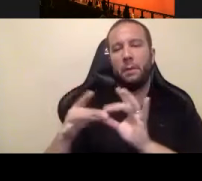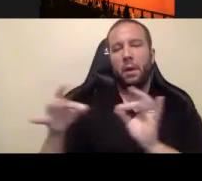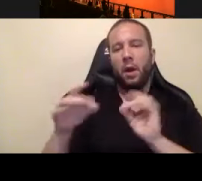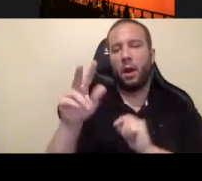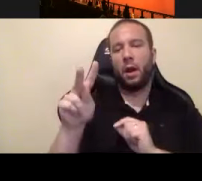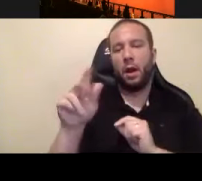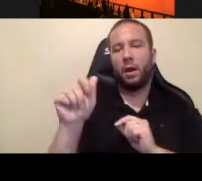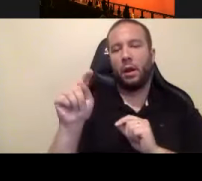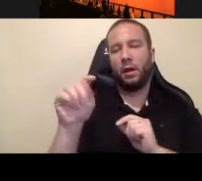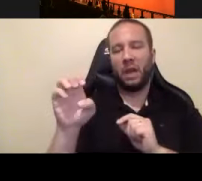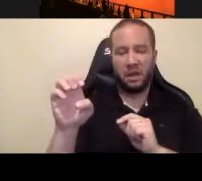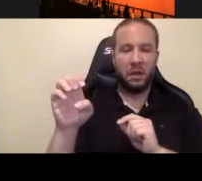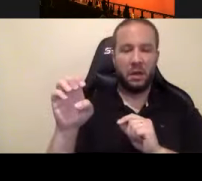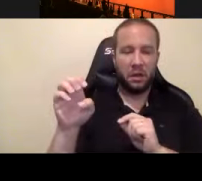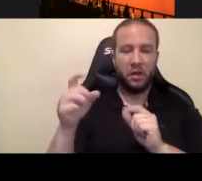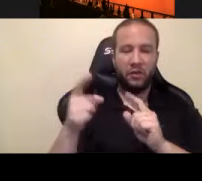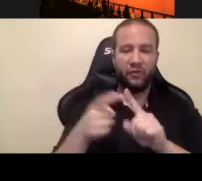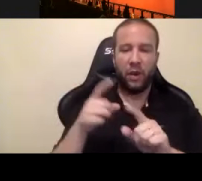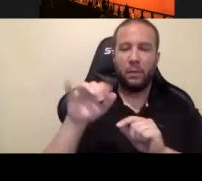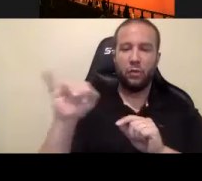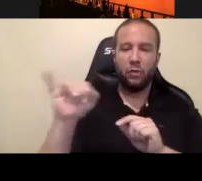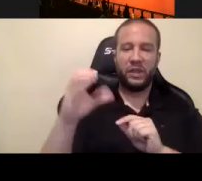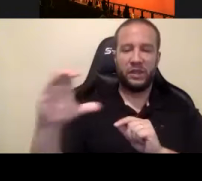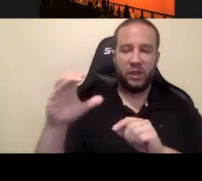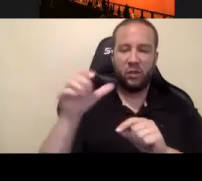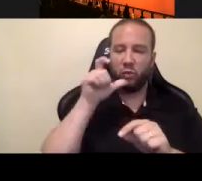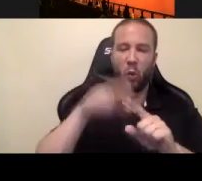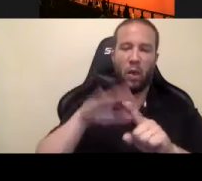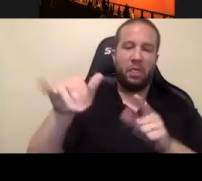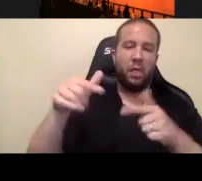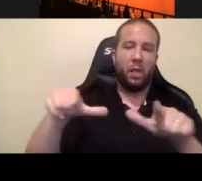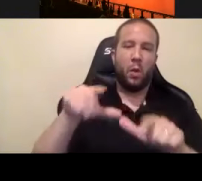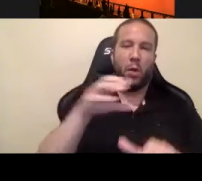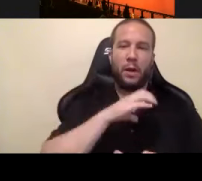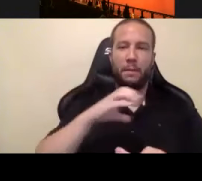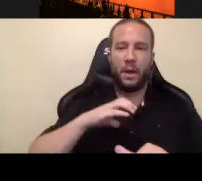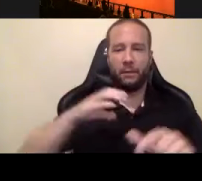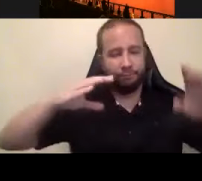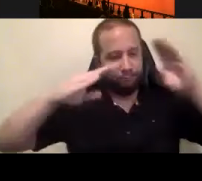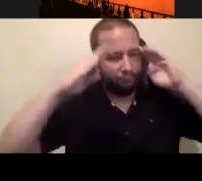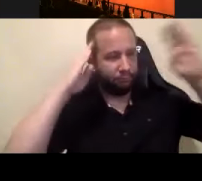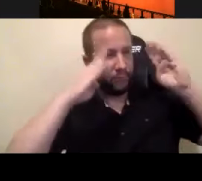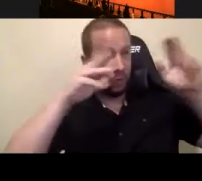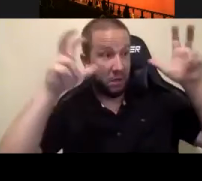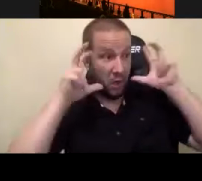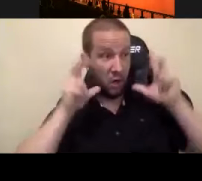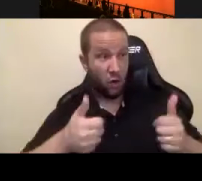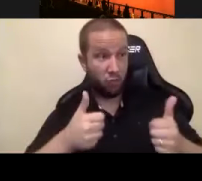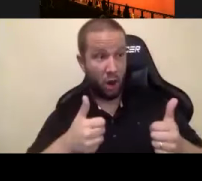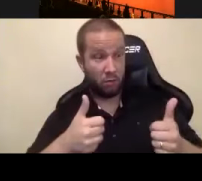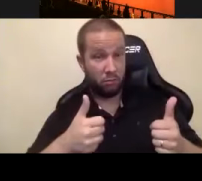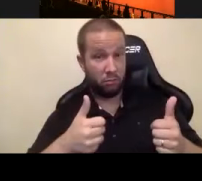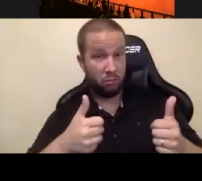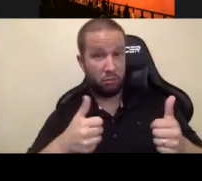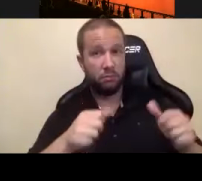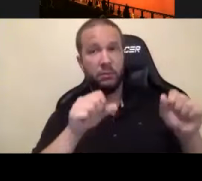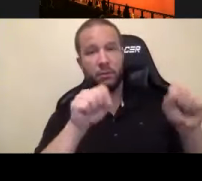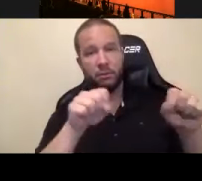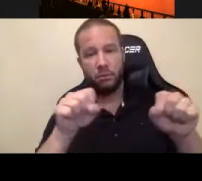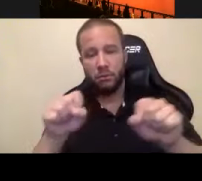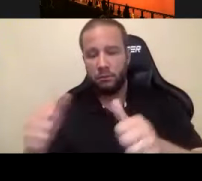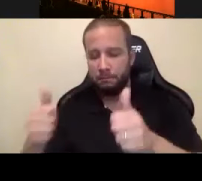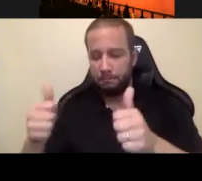Lawrence from Jersey City, who is on our steering committee. Hello, everyone. Can you hear me okay? Yes.